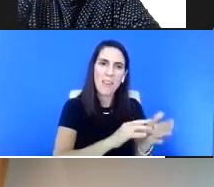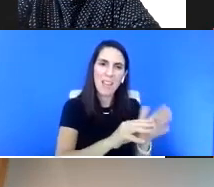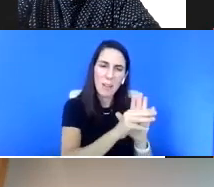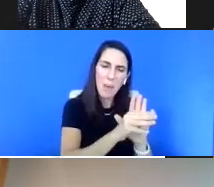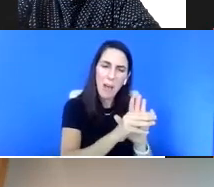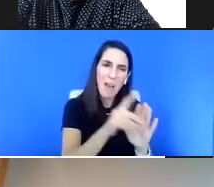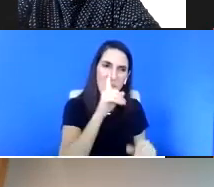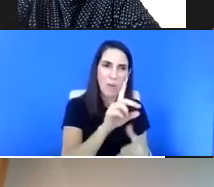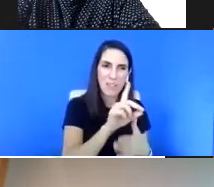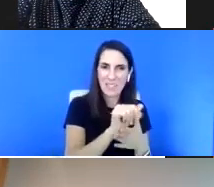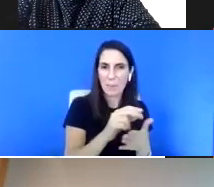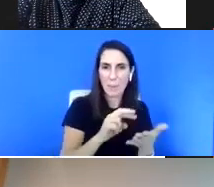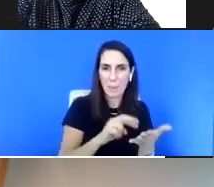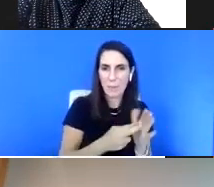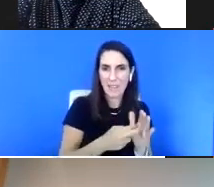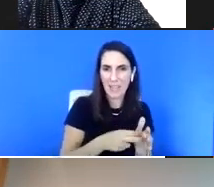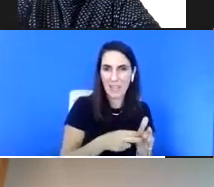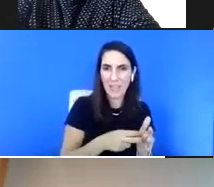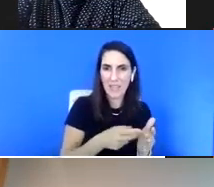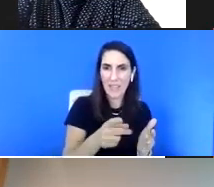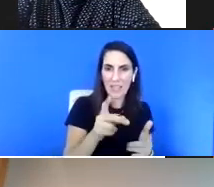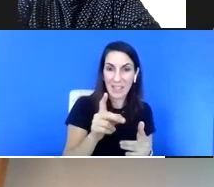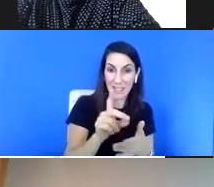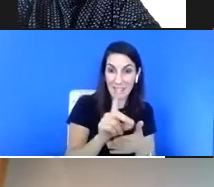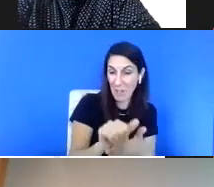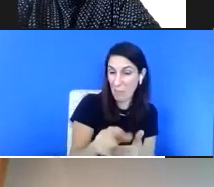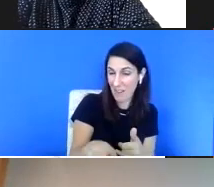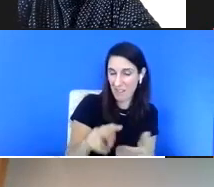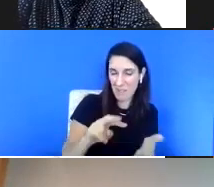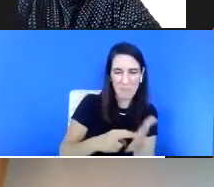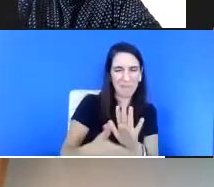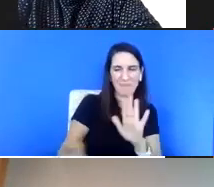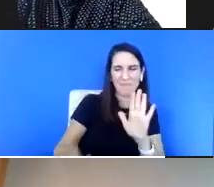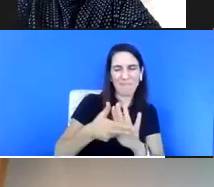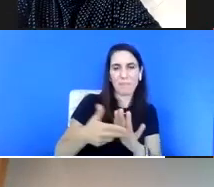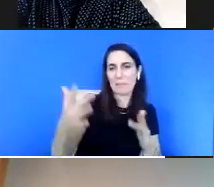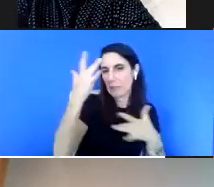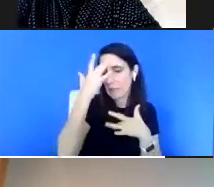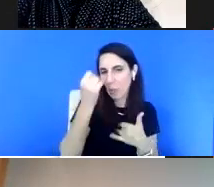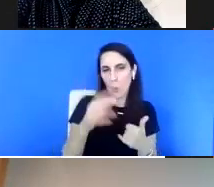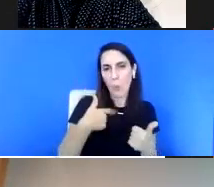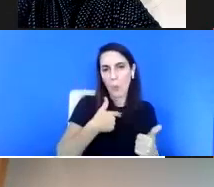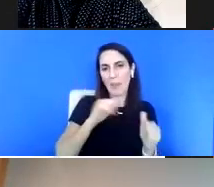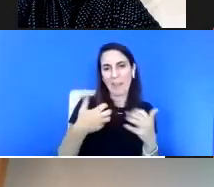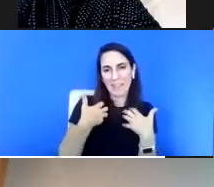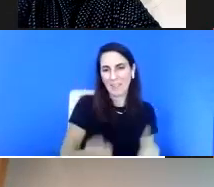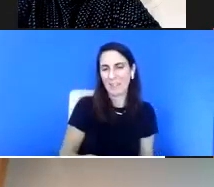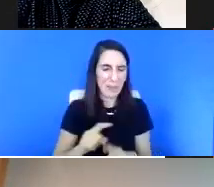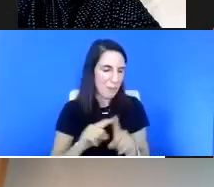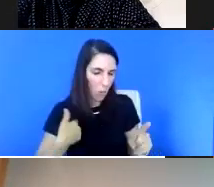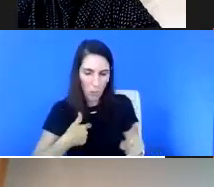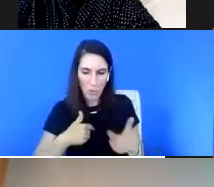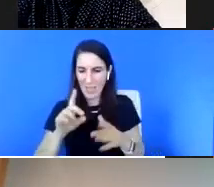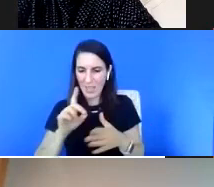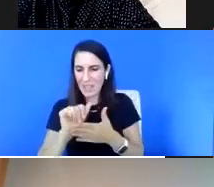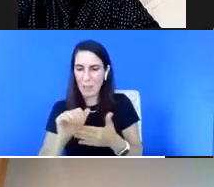disability, that usually means viewing disability as some sort of a disease or something to be cured or something like that. We as the disability community know